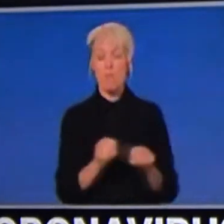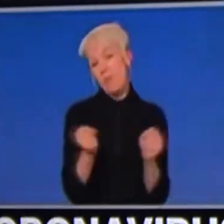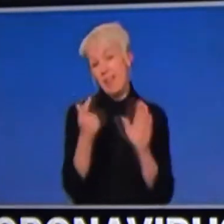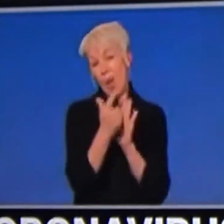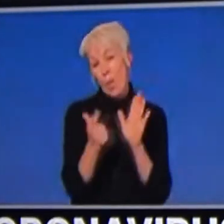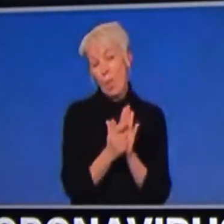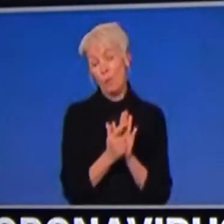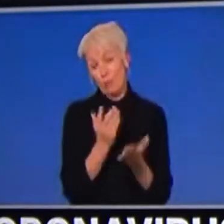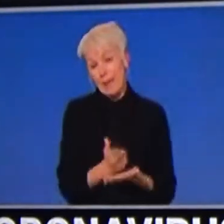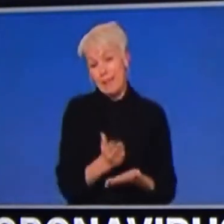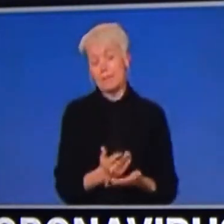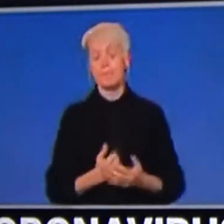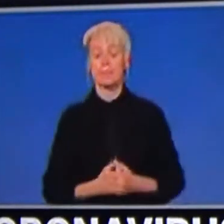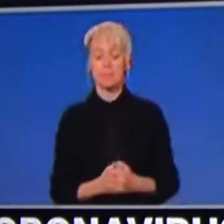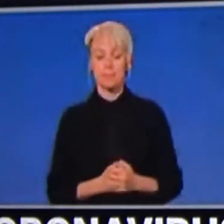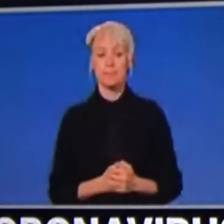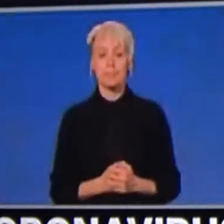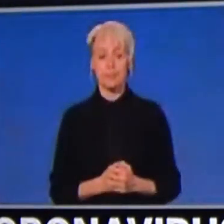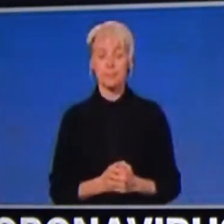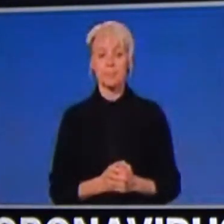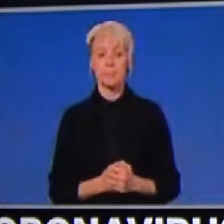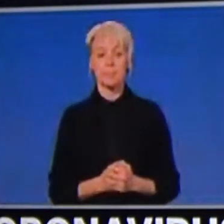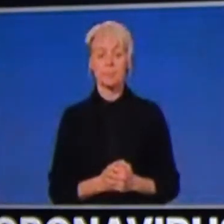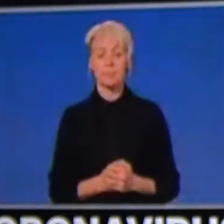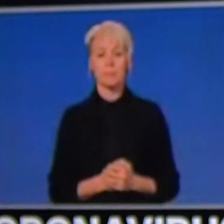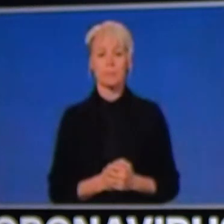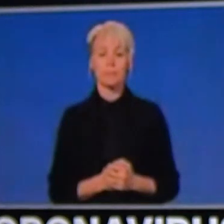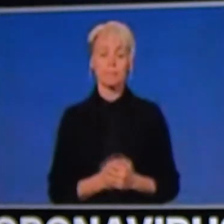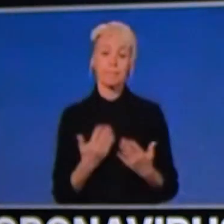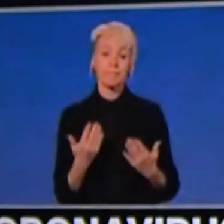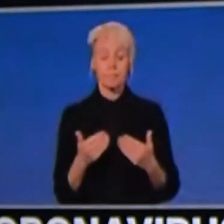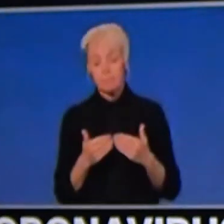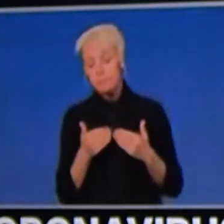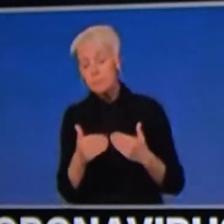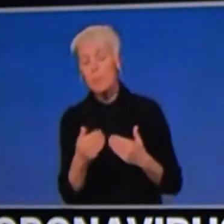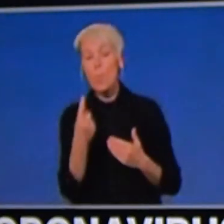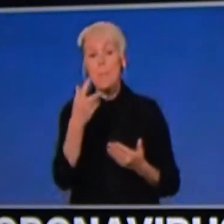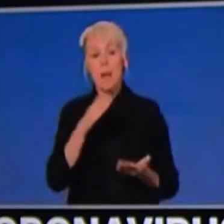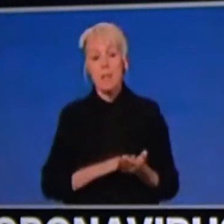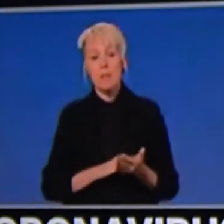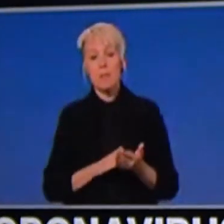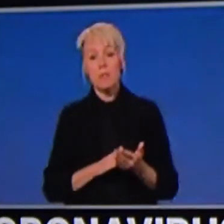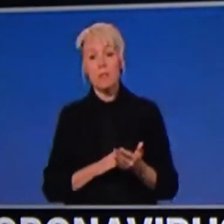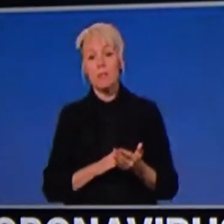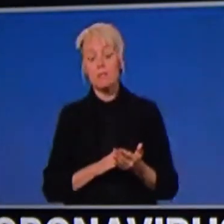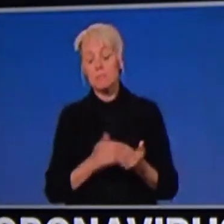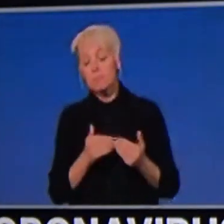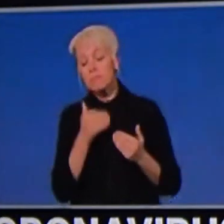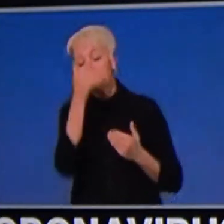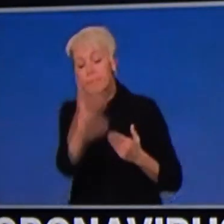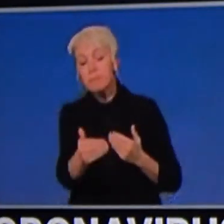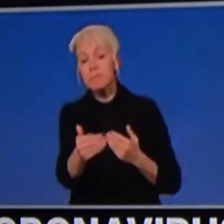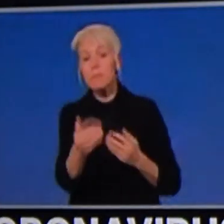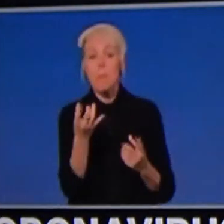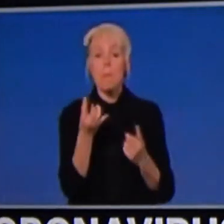matters. I would expect that over the next month or so and into May, and I know each of the states are looking